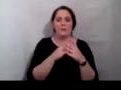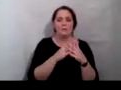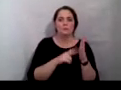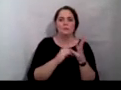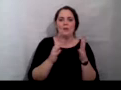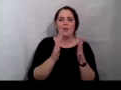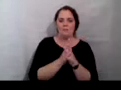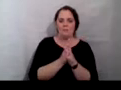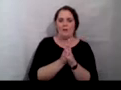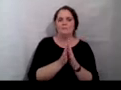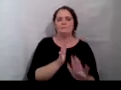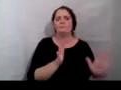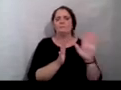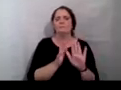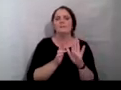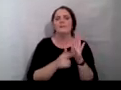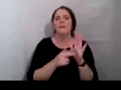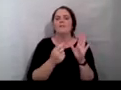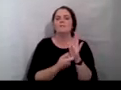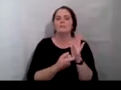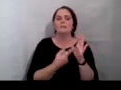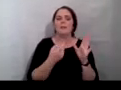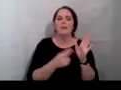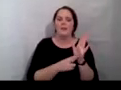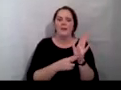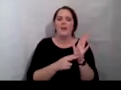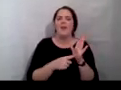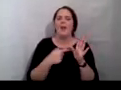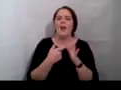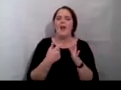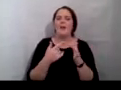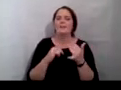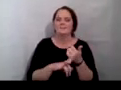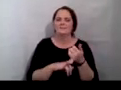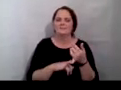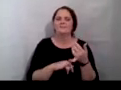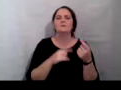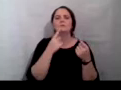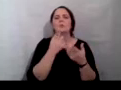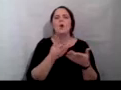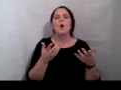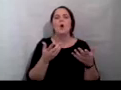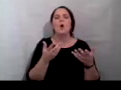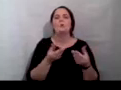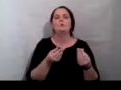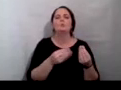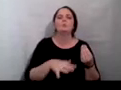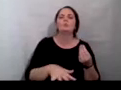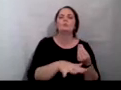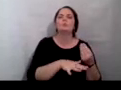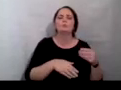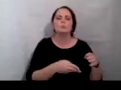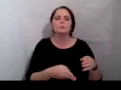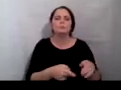of Narran Lakes. So what you're looking at there is an aerial photograph and a kind of map, if you like,